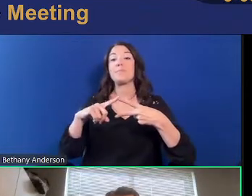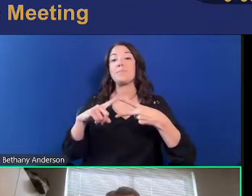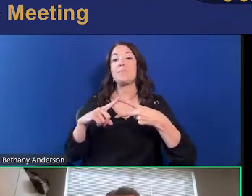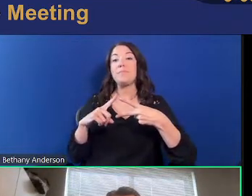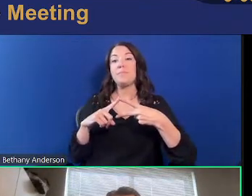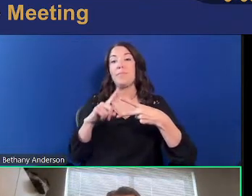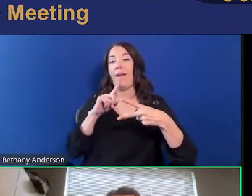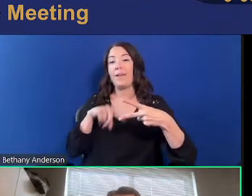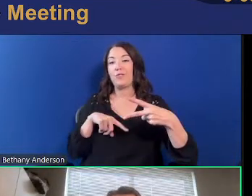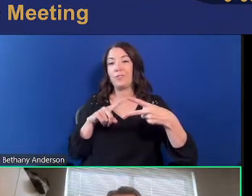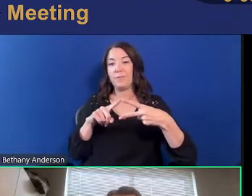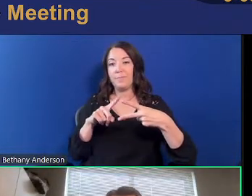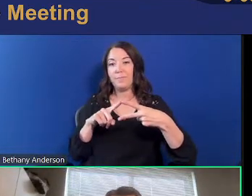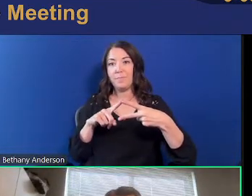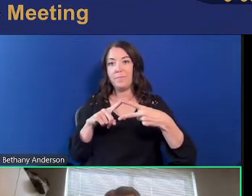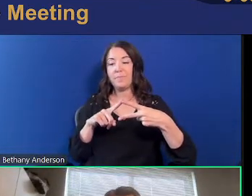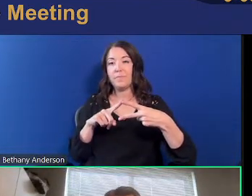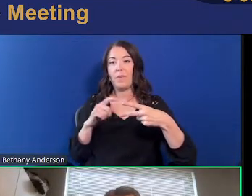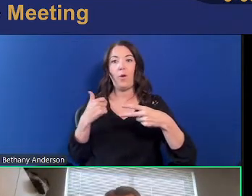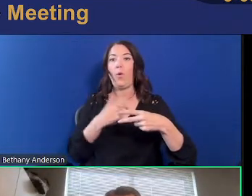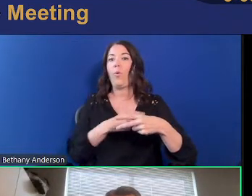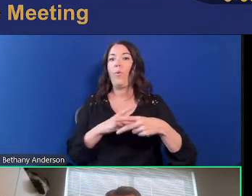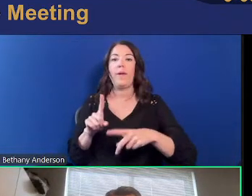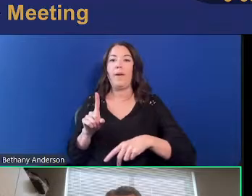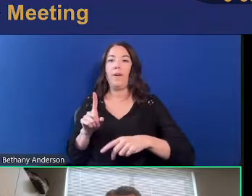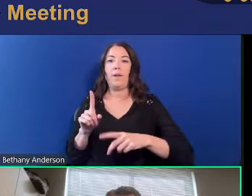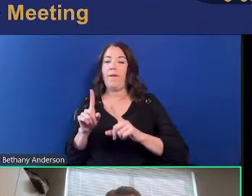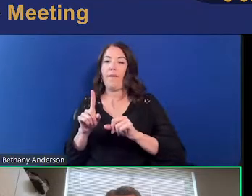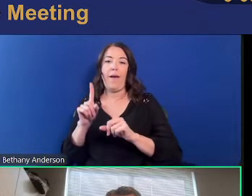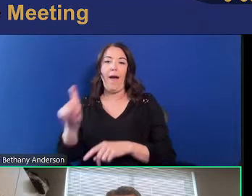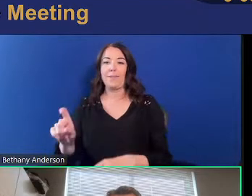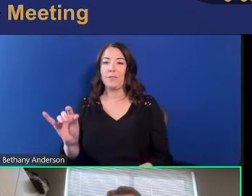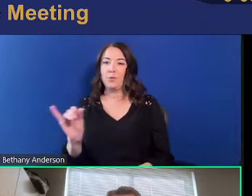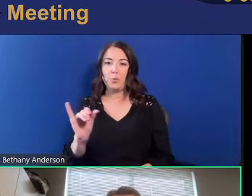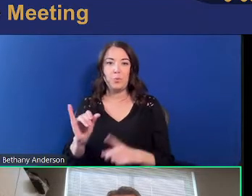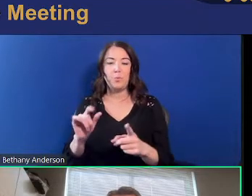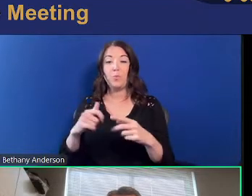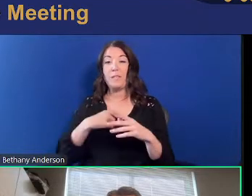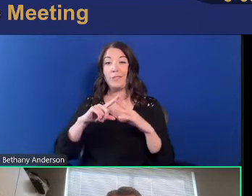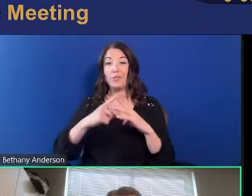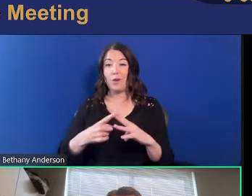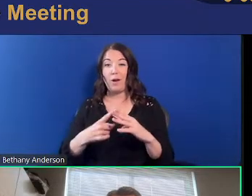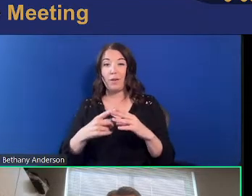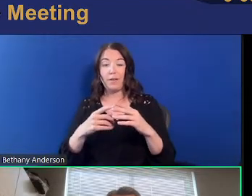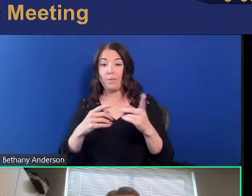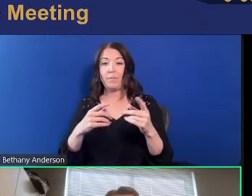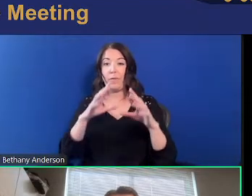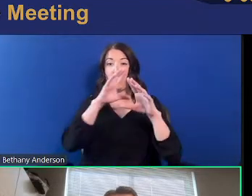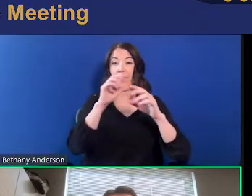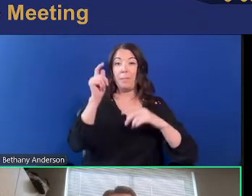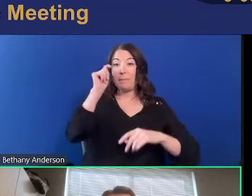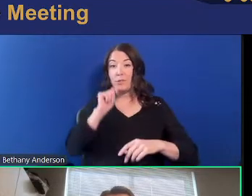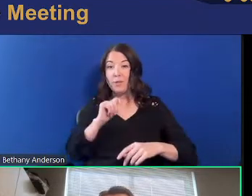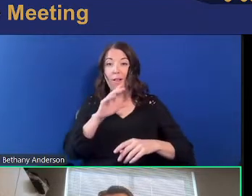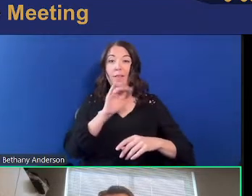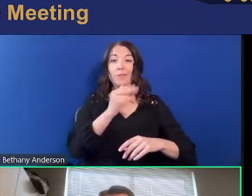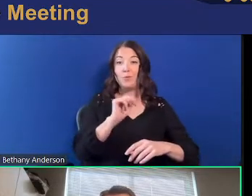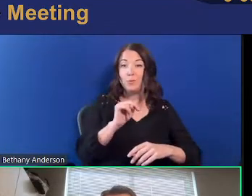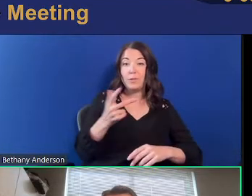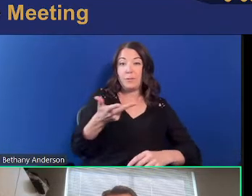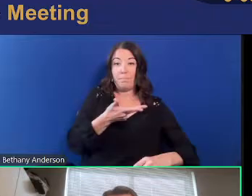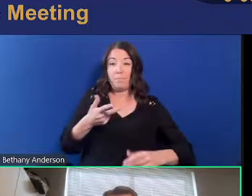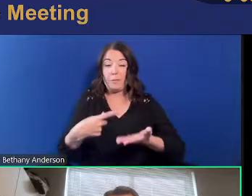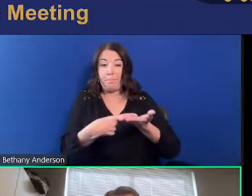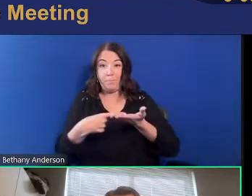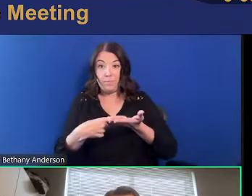Chair Wood, was asked immediately as we've started to formulate this from both of our associate superintendents, is does the staff